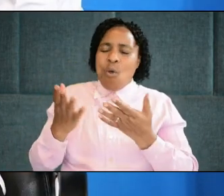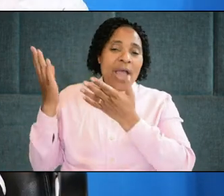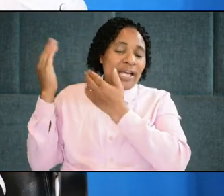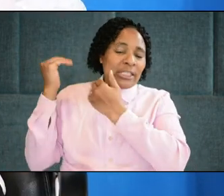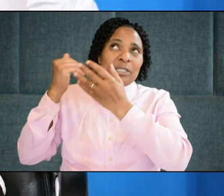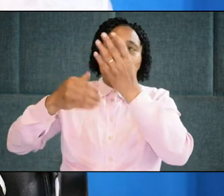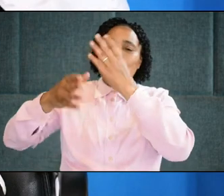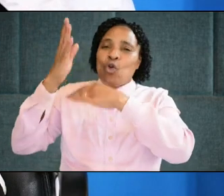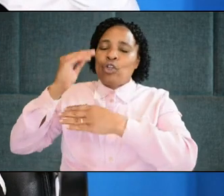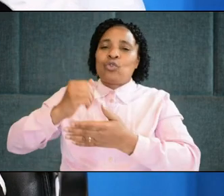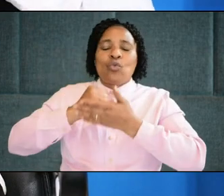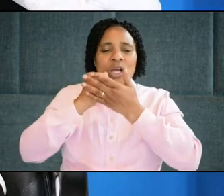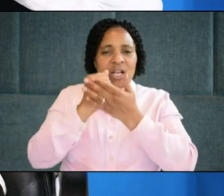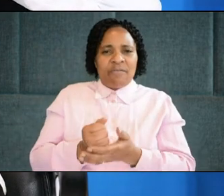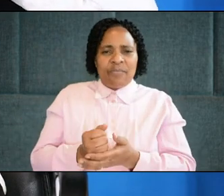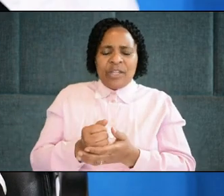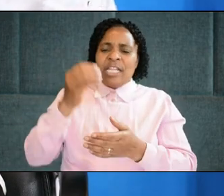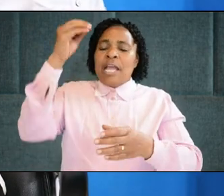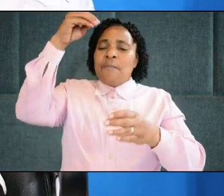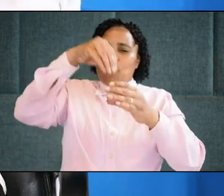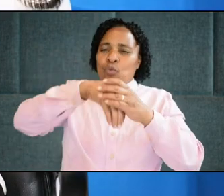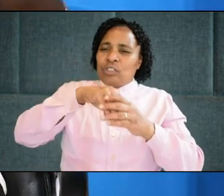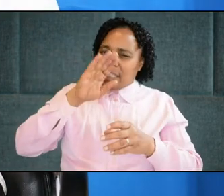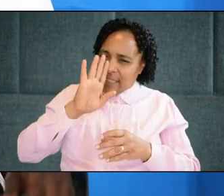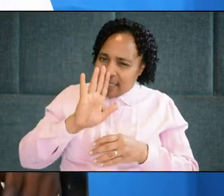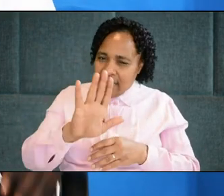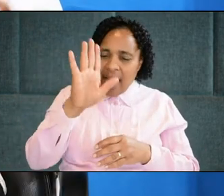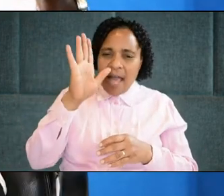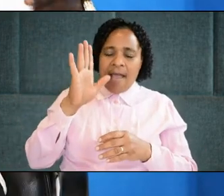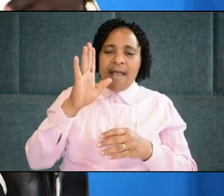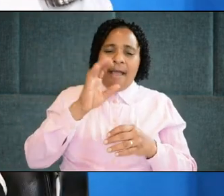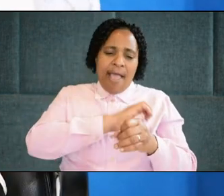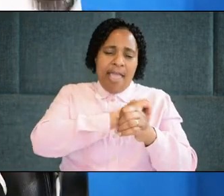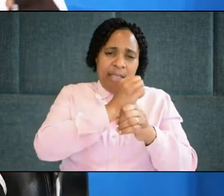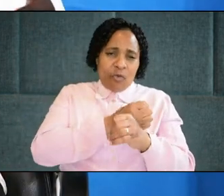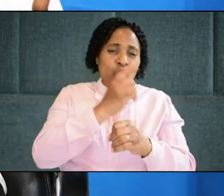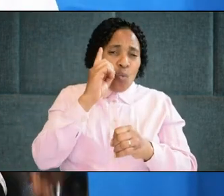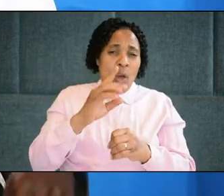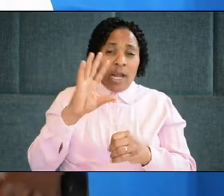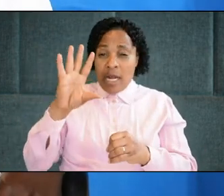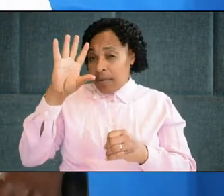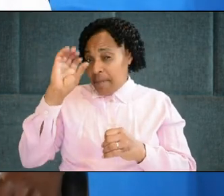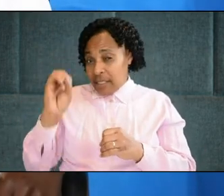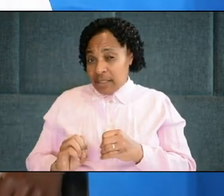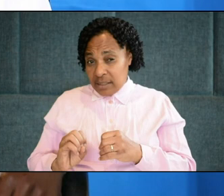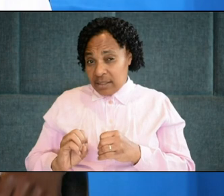God to help. They put in their effort 100%, and where they could not,